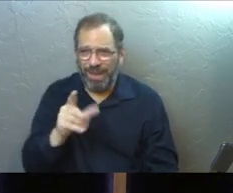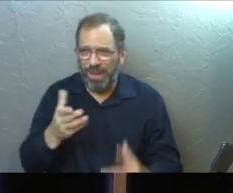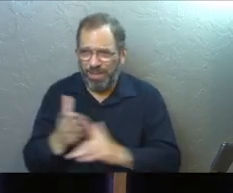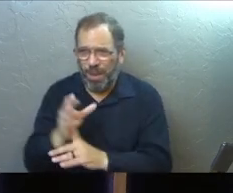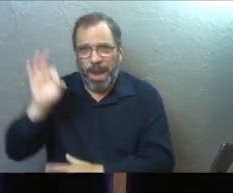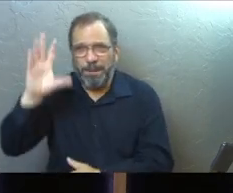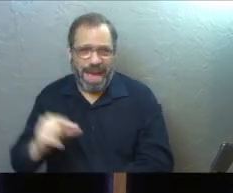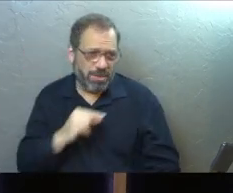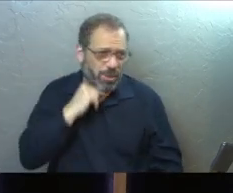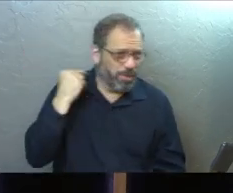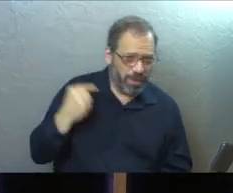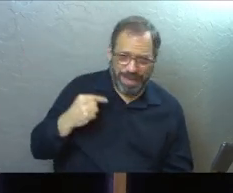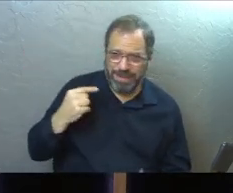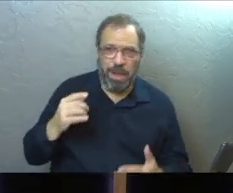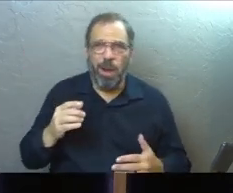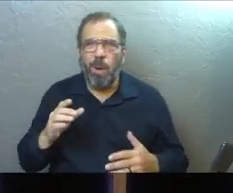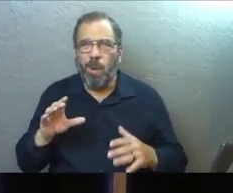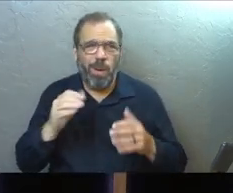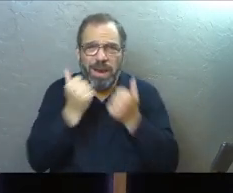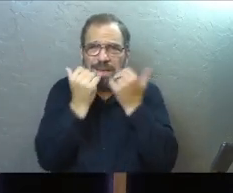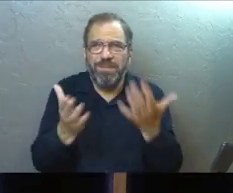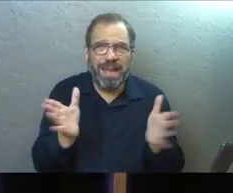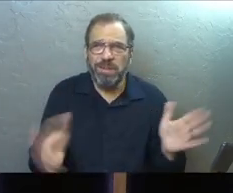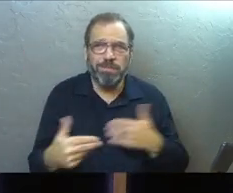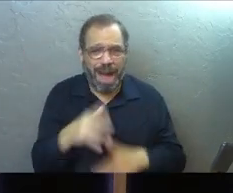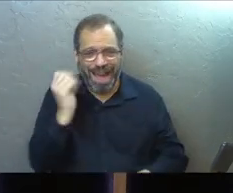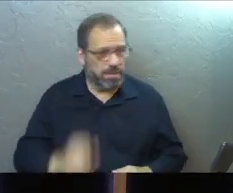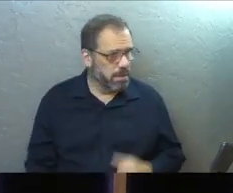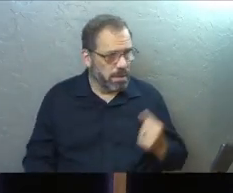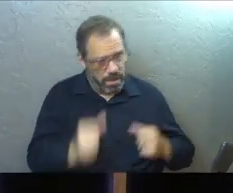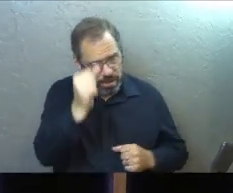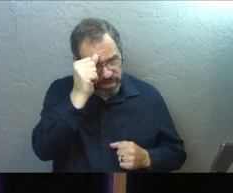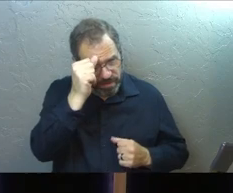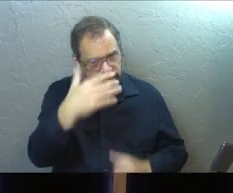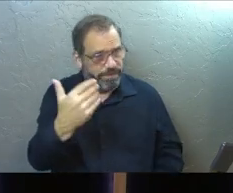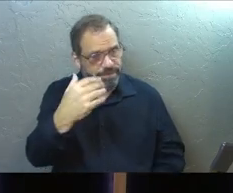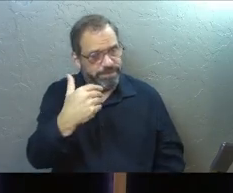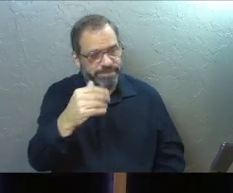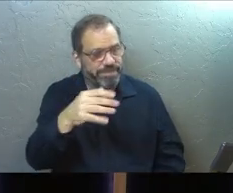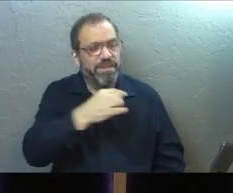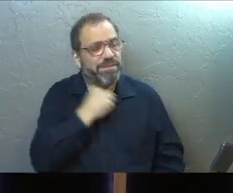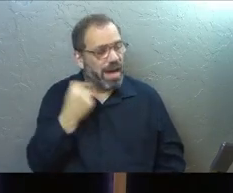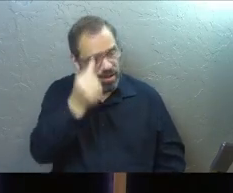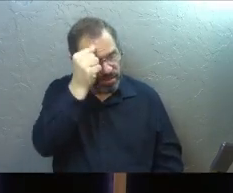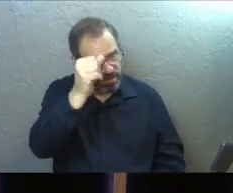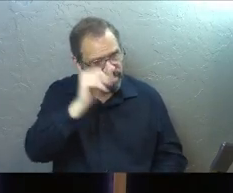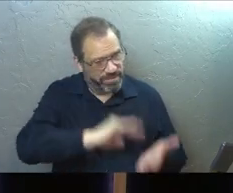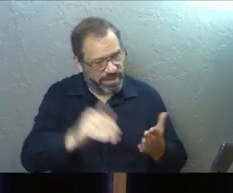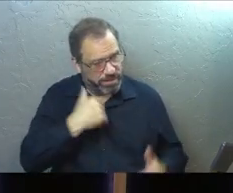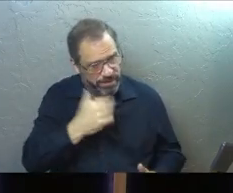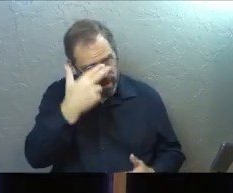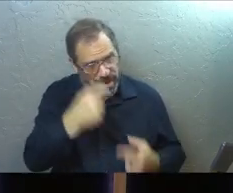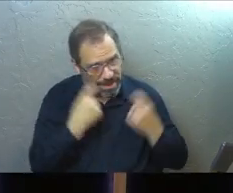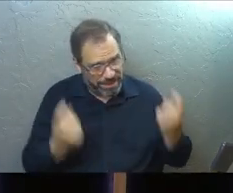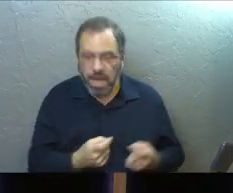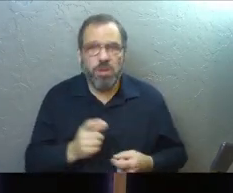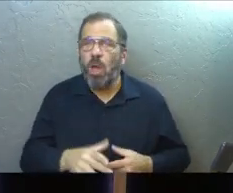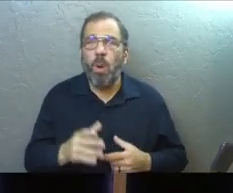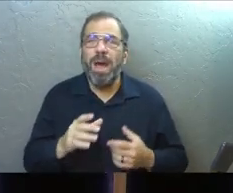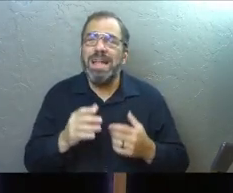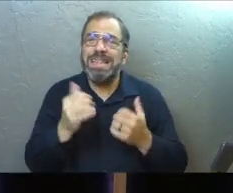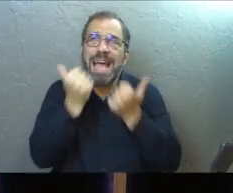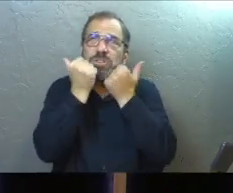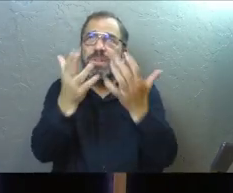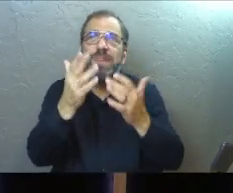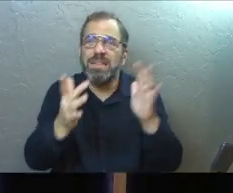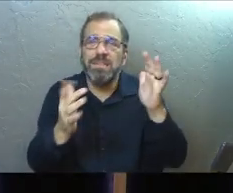through a pastor or a priest or anybody else to confess your sin and to get free of it. You just confess it straight to God. Like, that's the way that